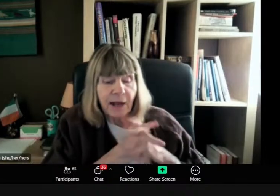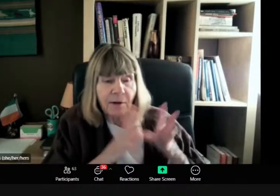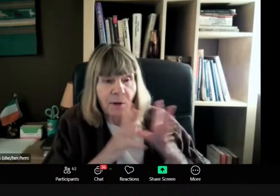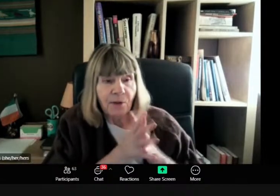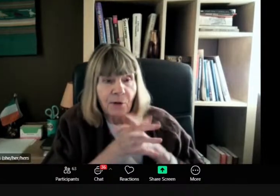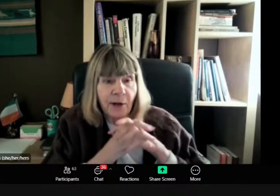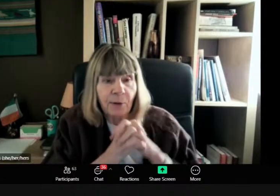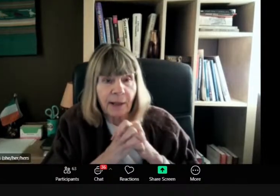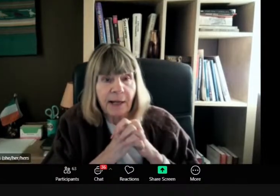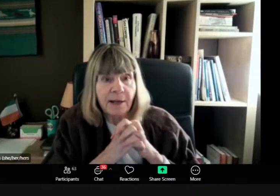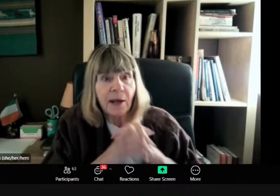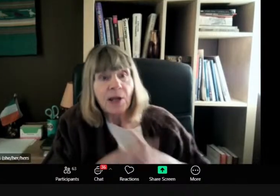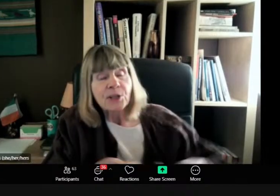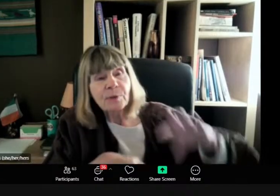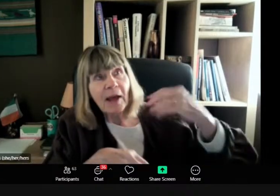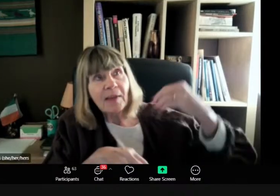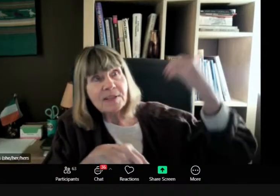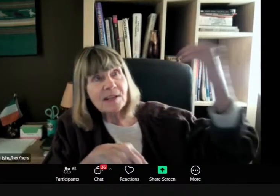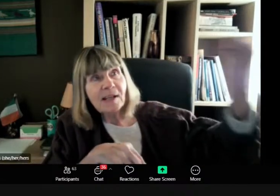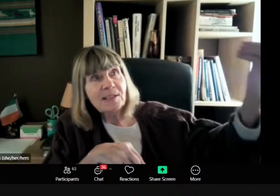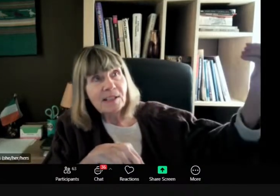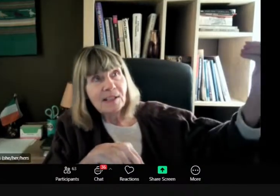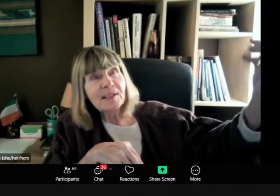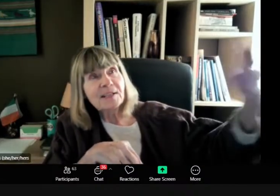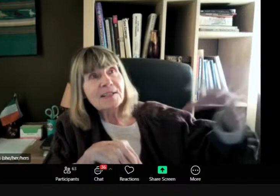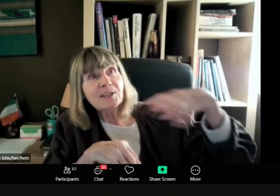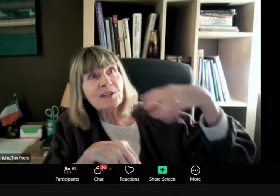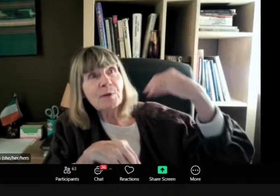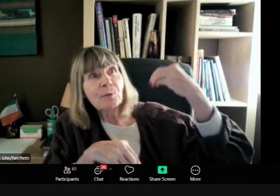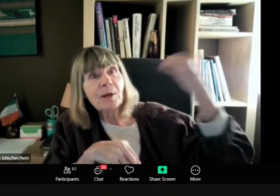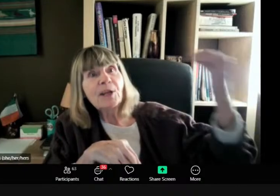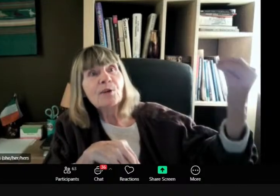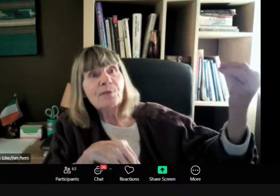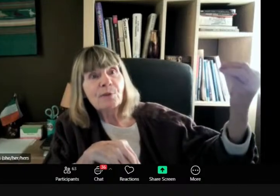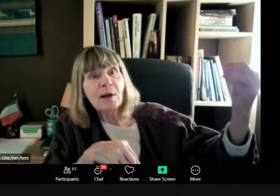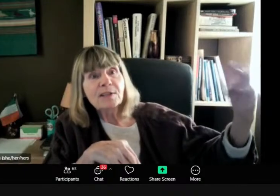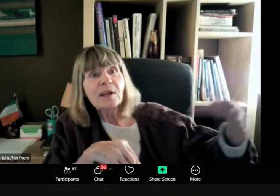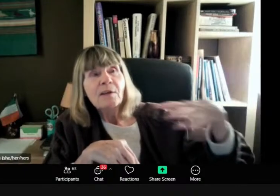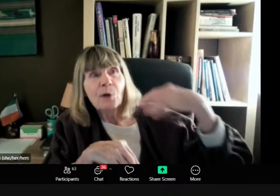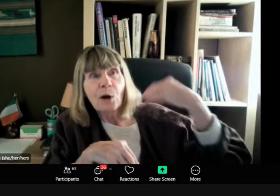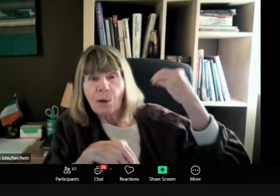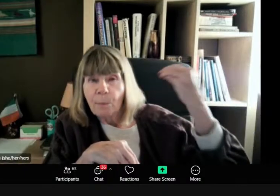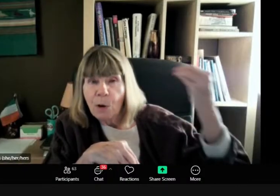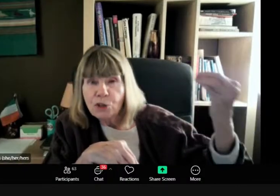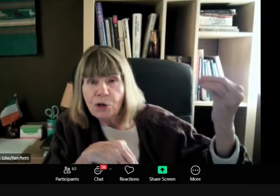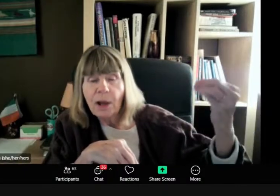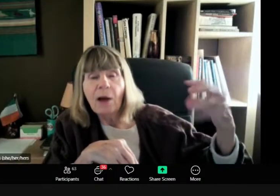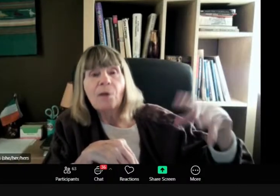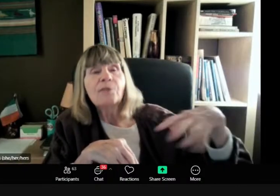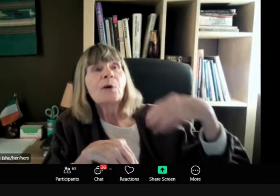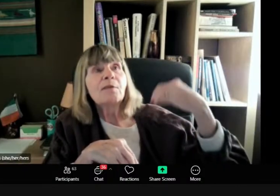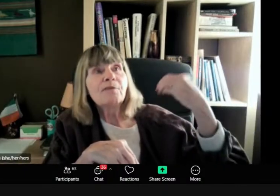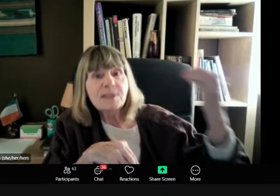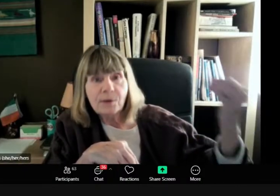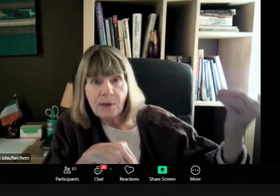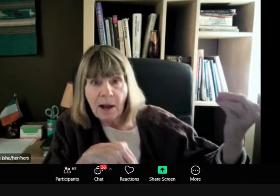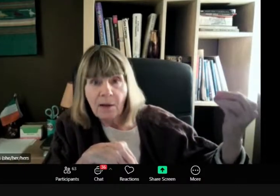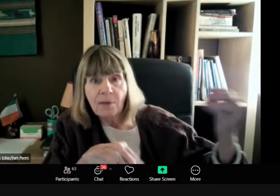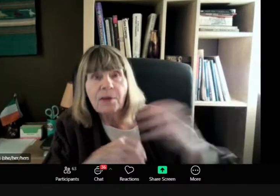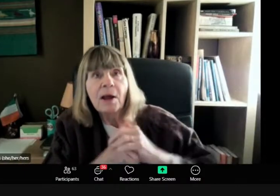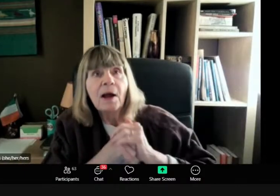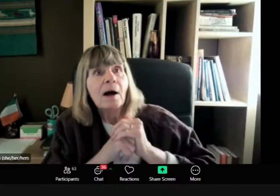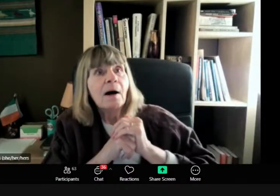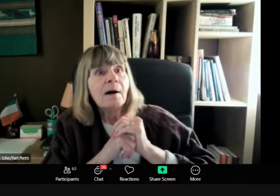look at, although they're interrelated. So we've got this idea that sex could be really good for us, for our emotional health, for our